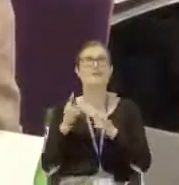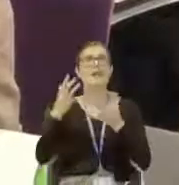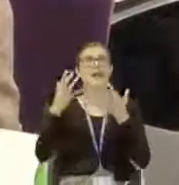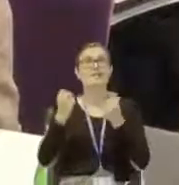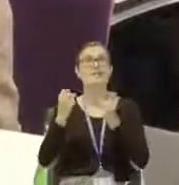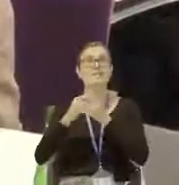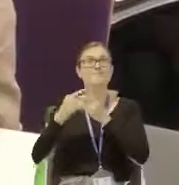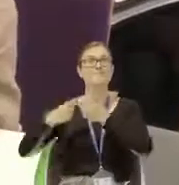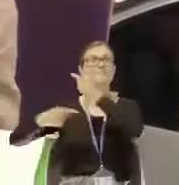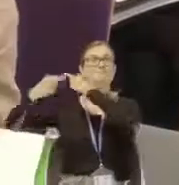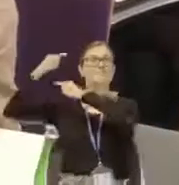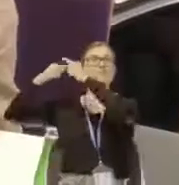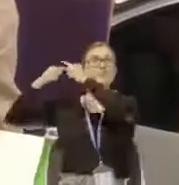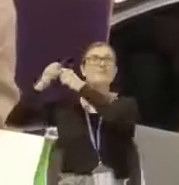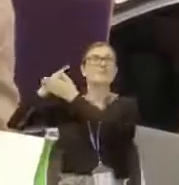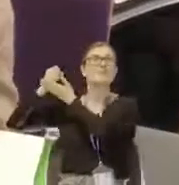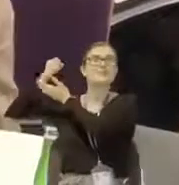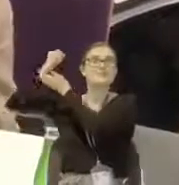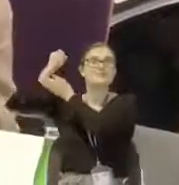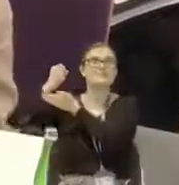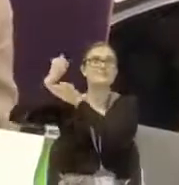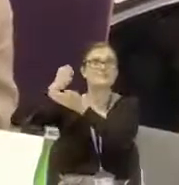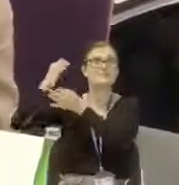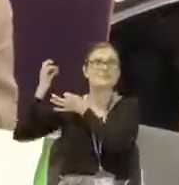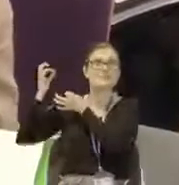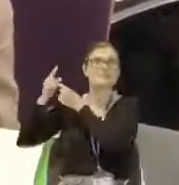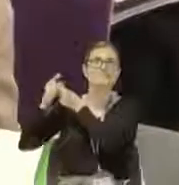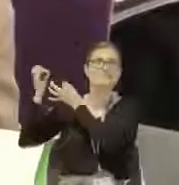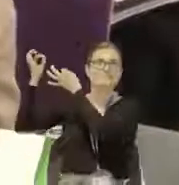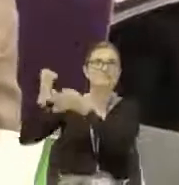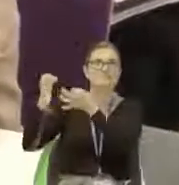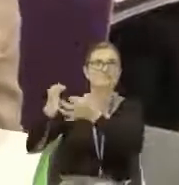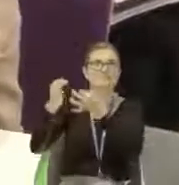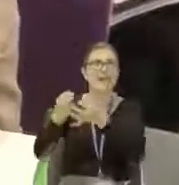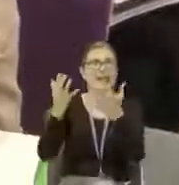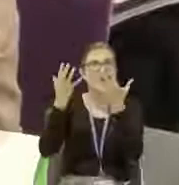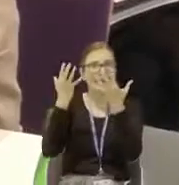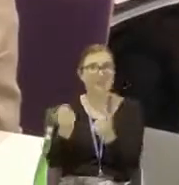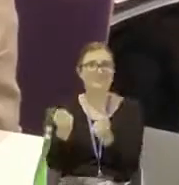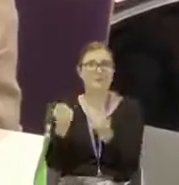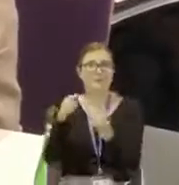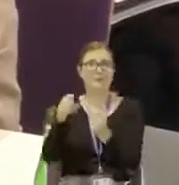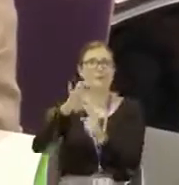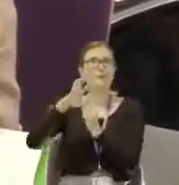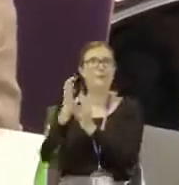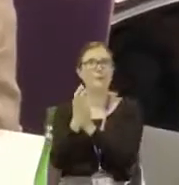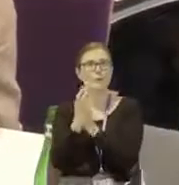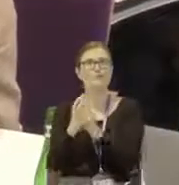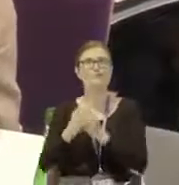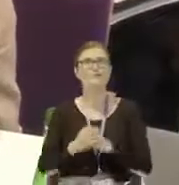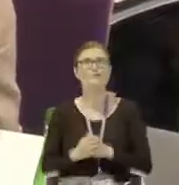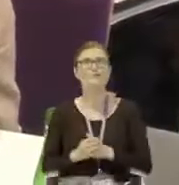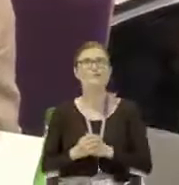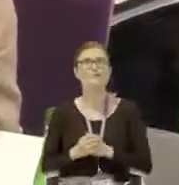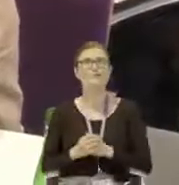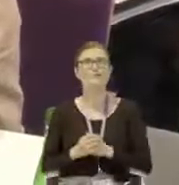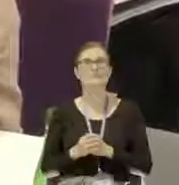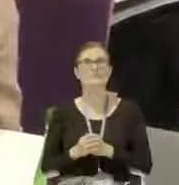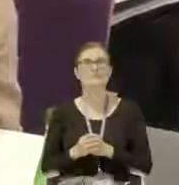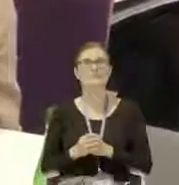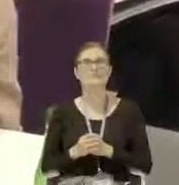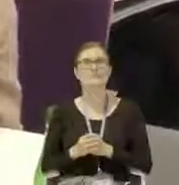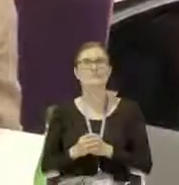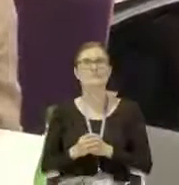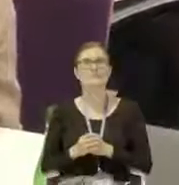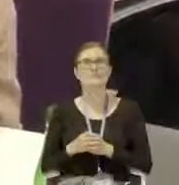land clearing economy, I think will diversify our source of income